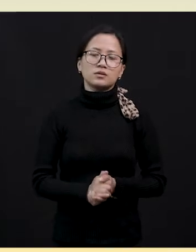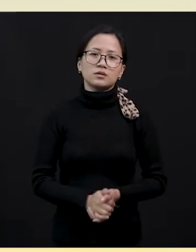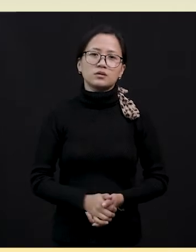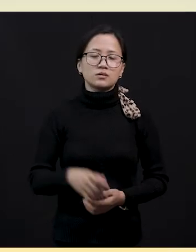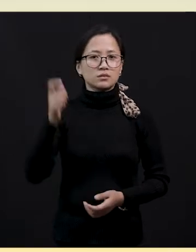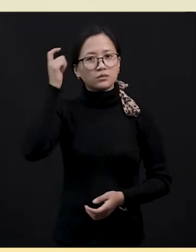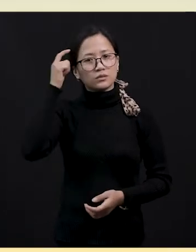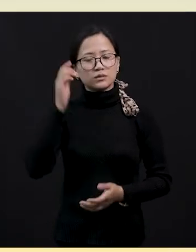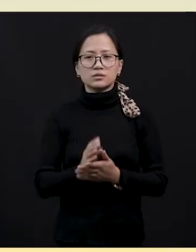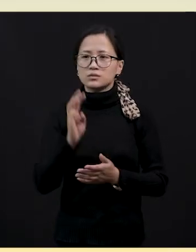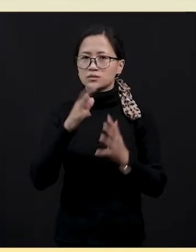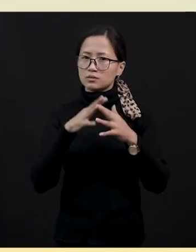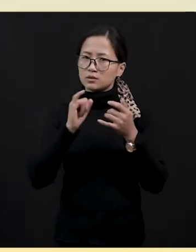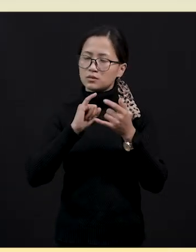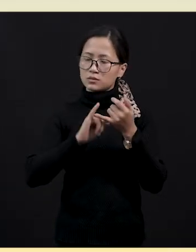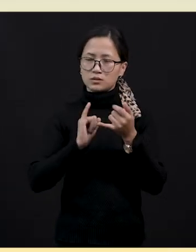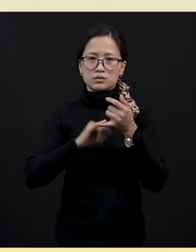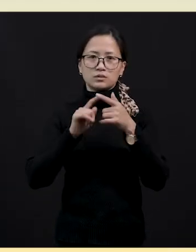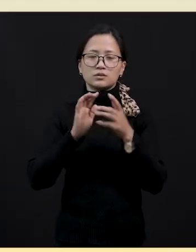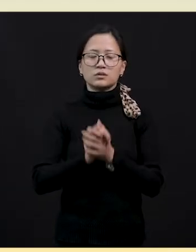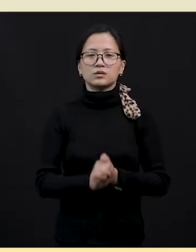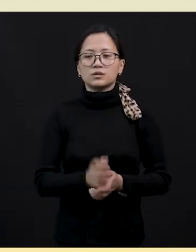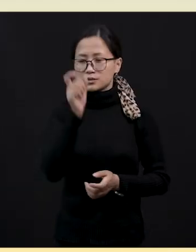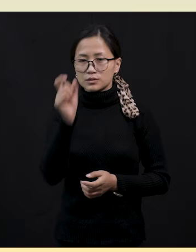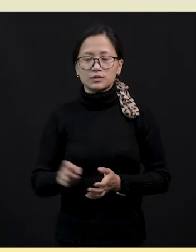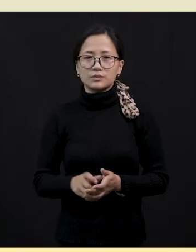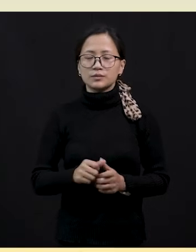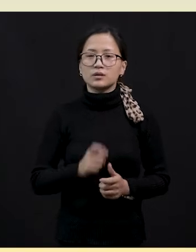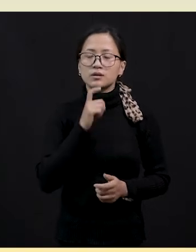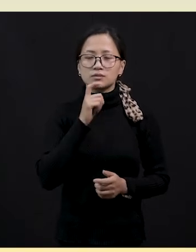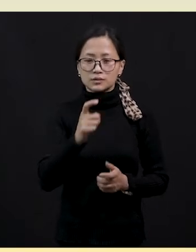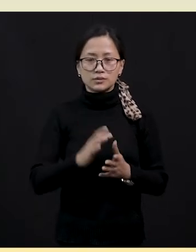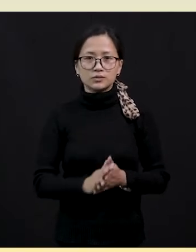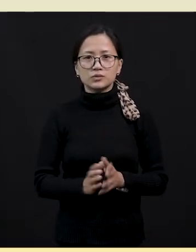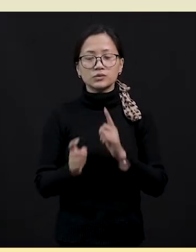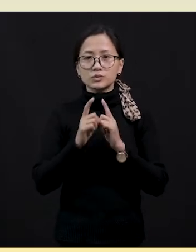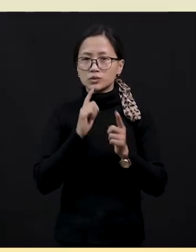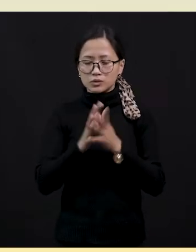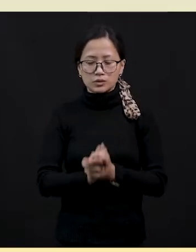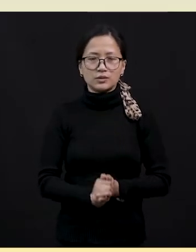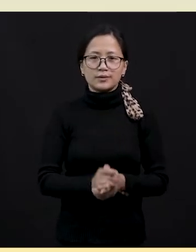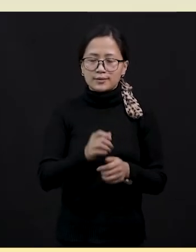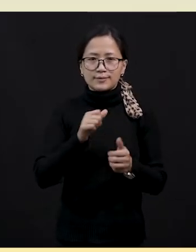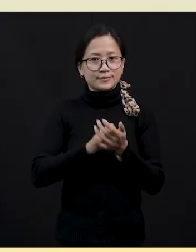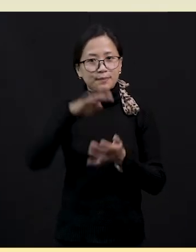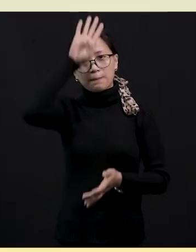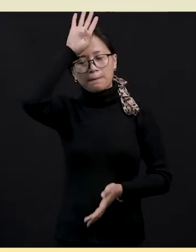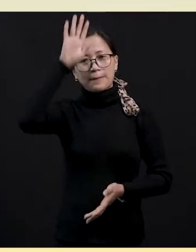thought that wise people should be advising the king. But then others said that there were some things which could